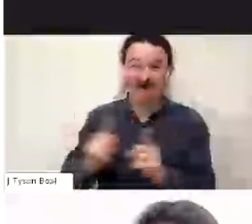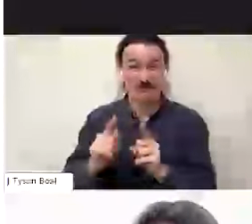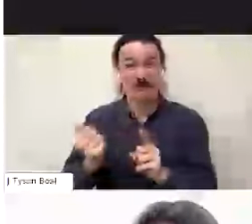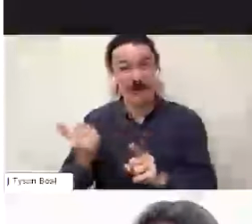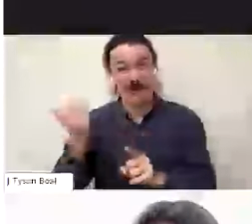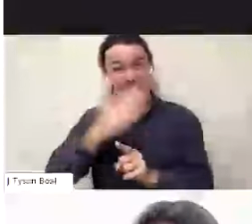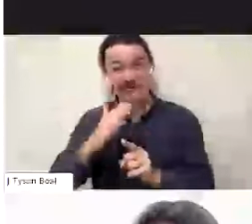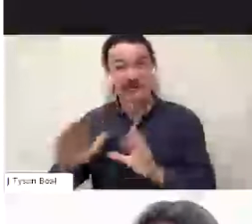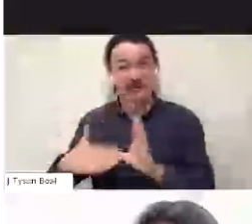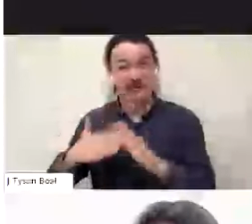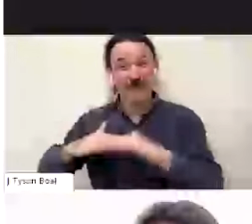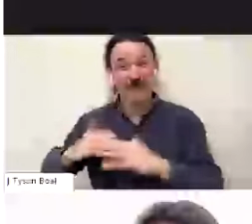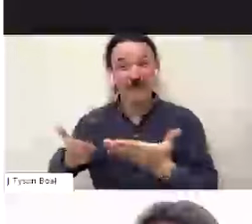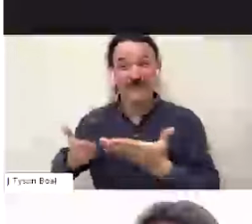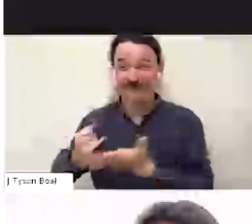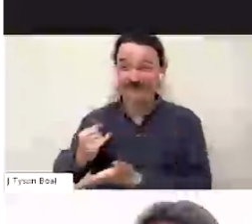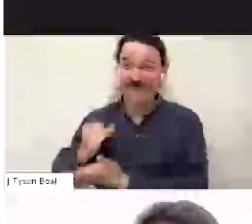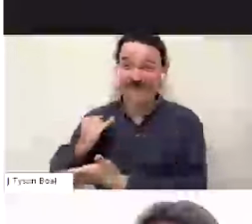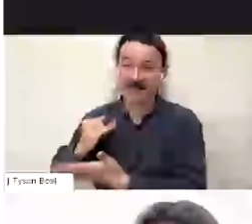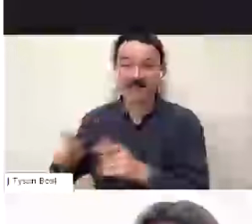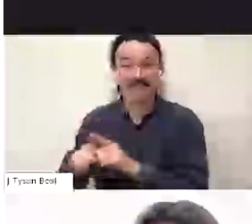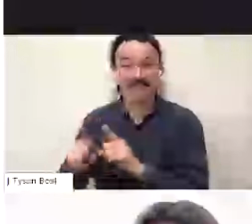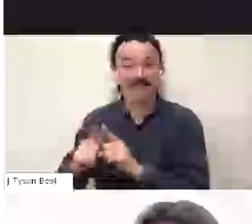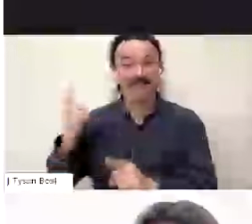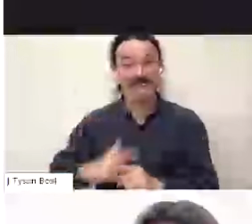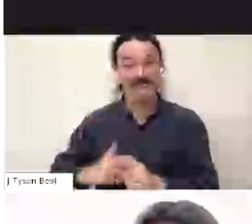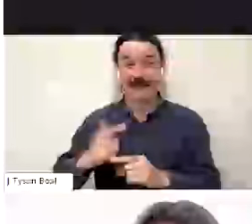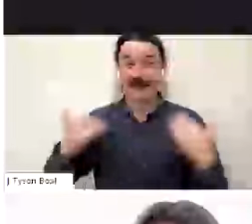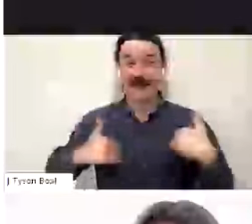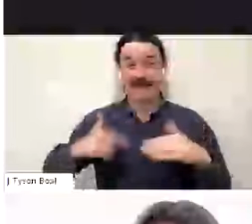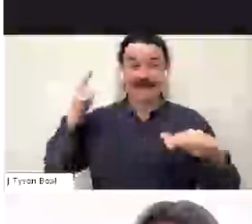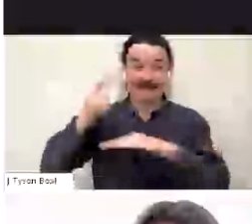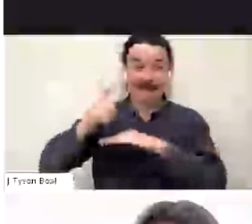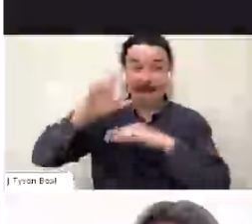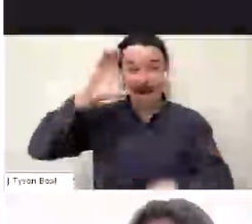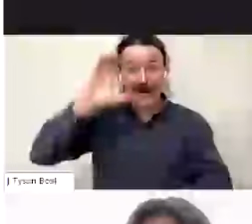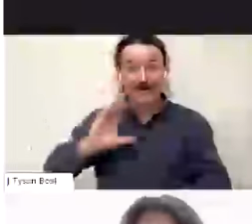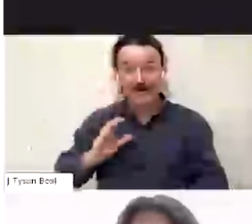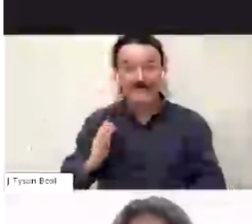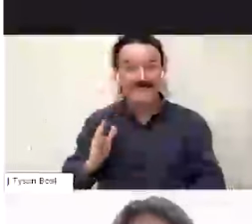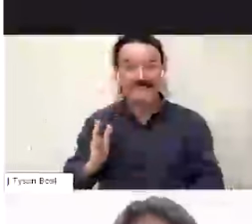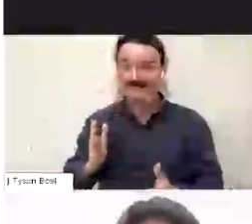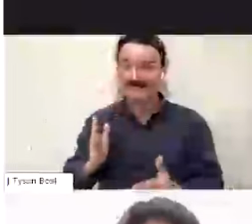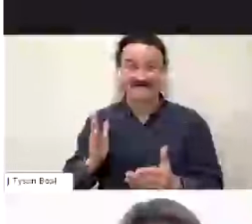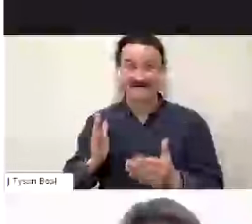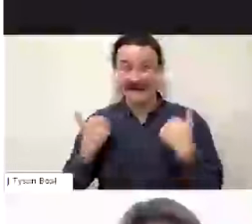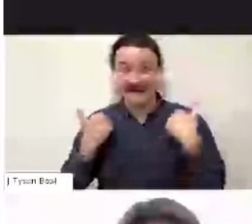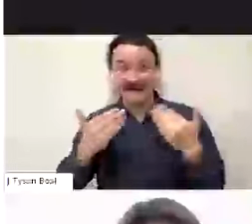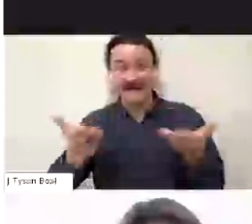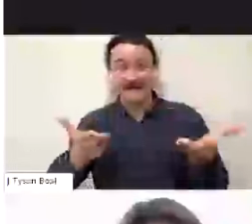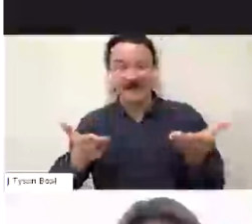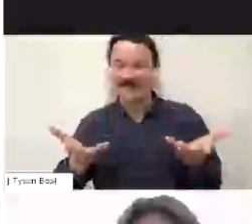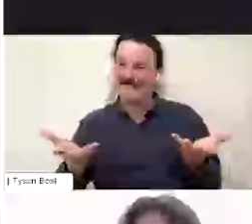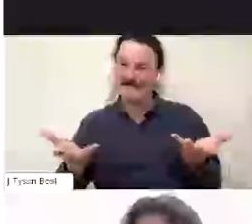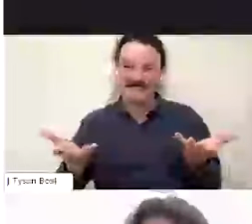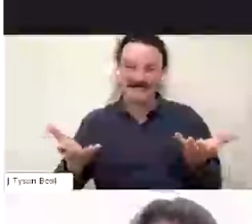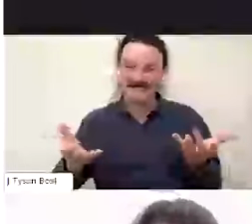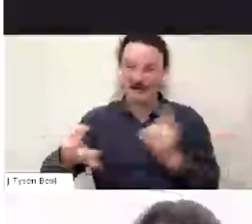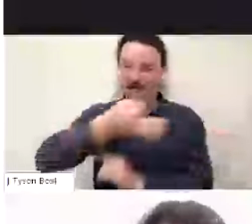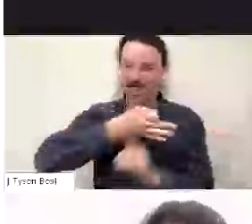well to meet the needs of community members with disability. We have a very dominant, very medical